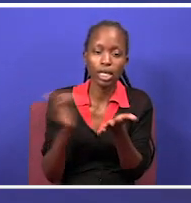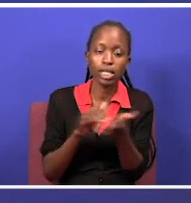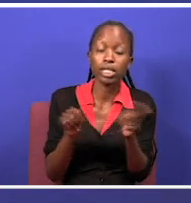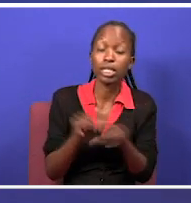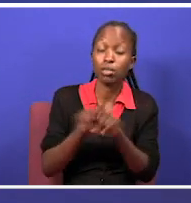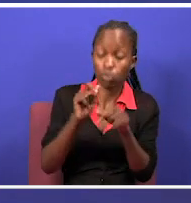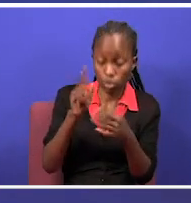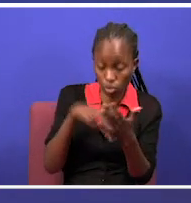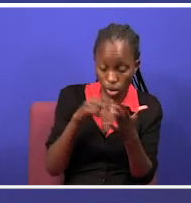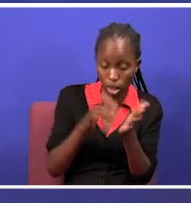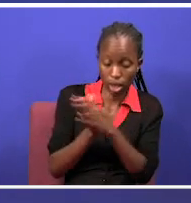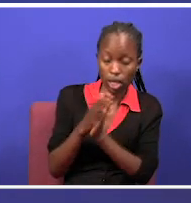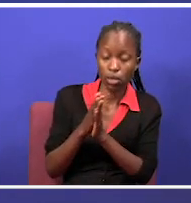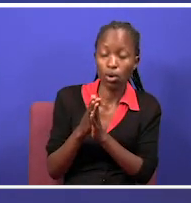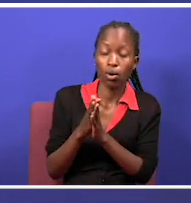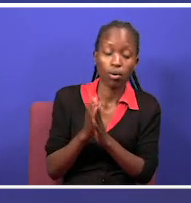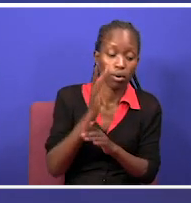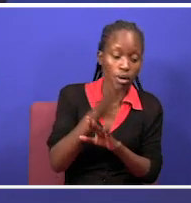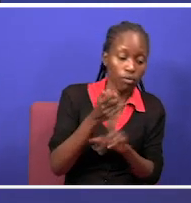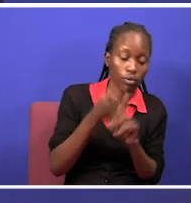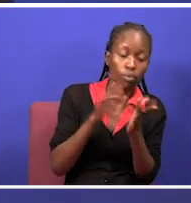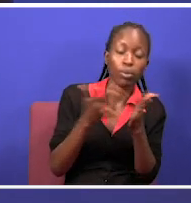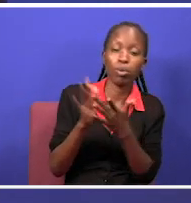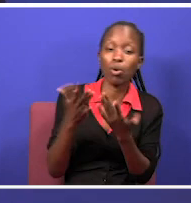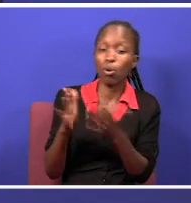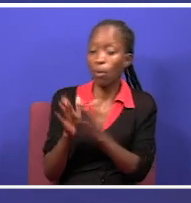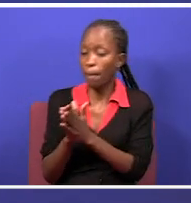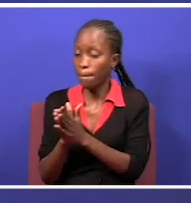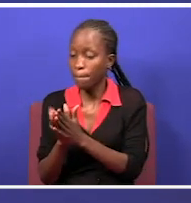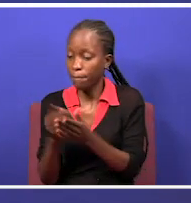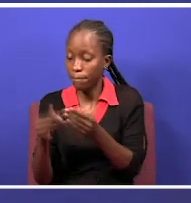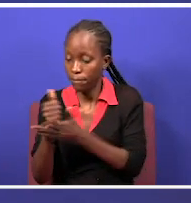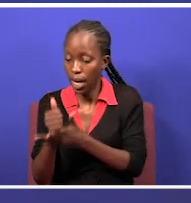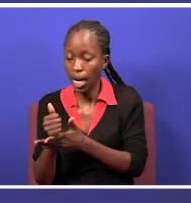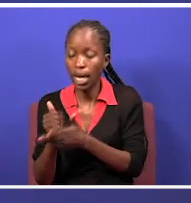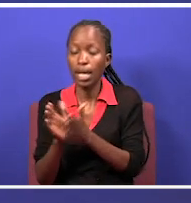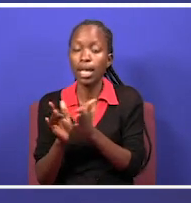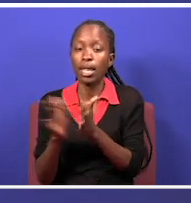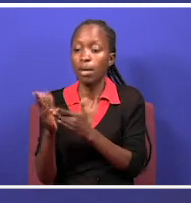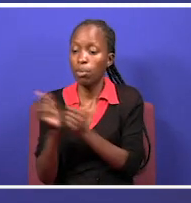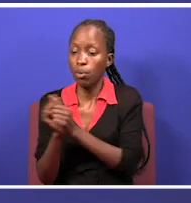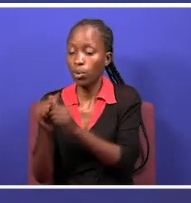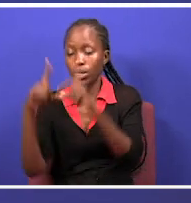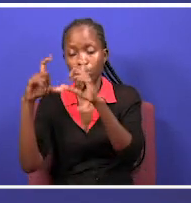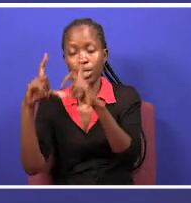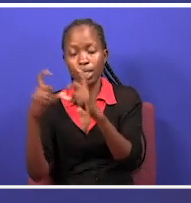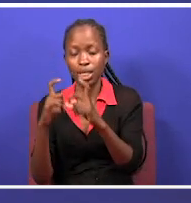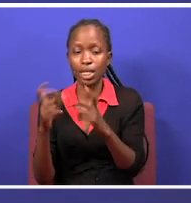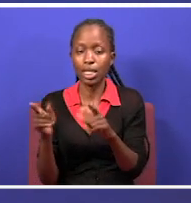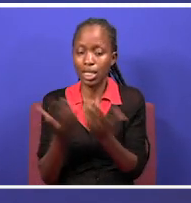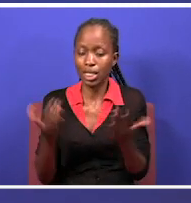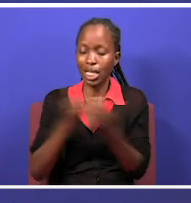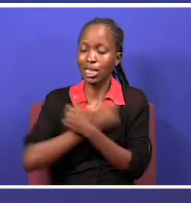read the stories direct from the Bible or get those Bibles with illustrations. They love the illustrations and it holds